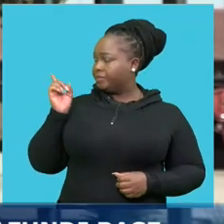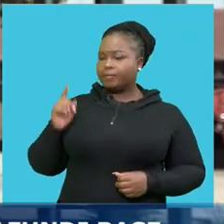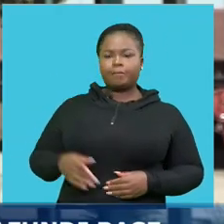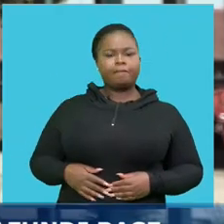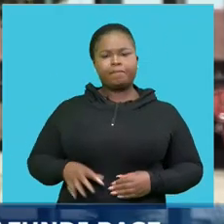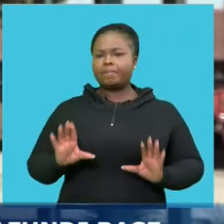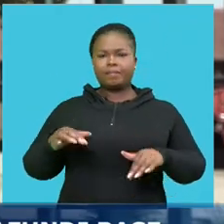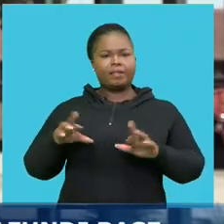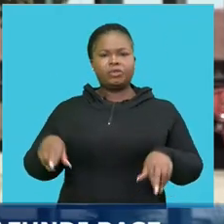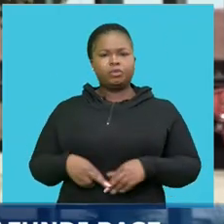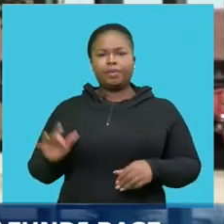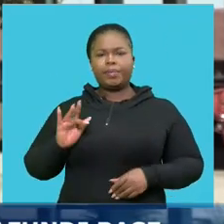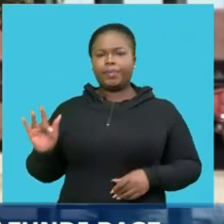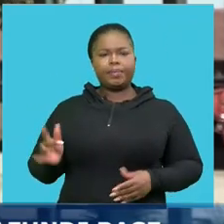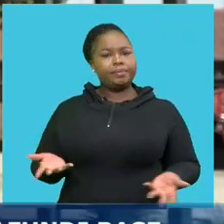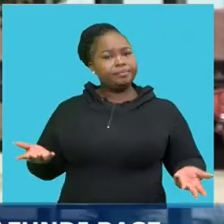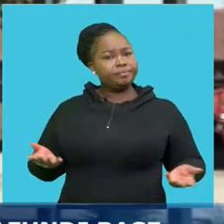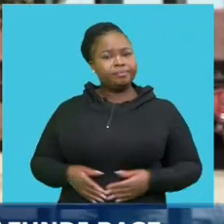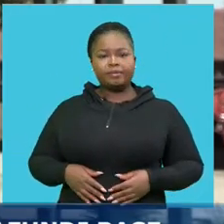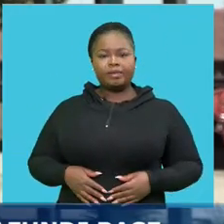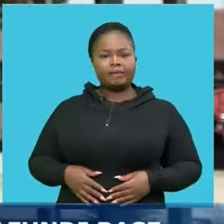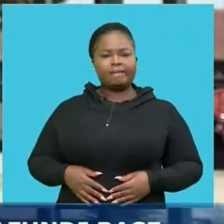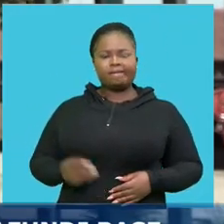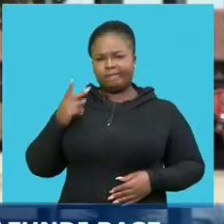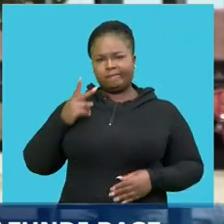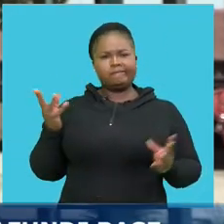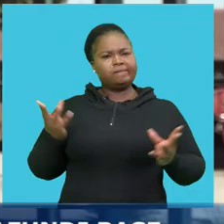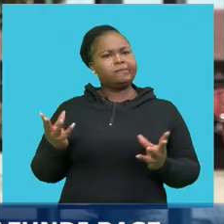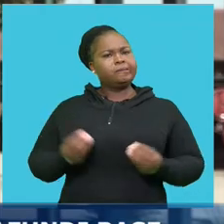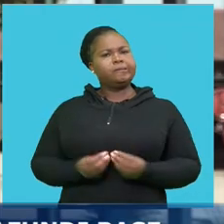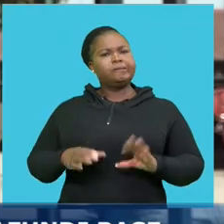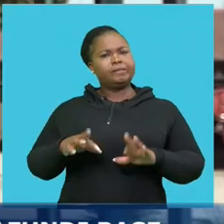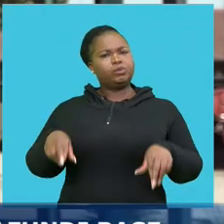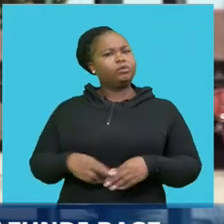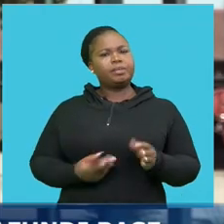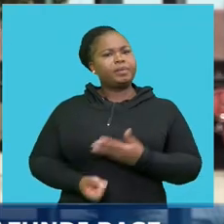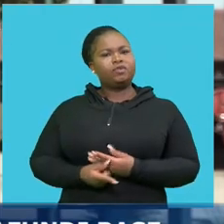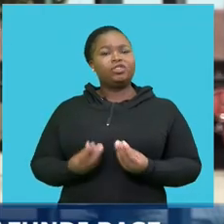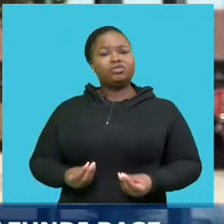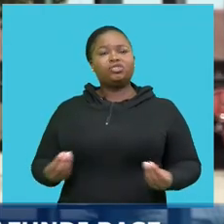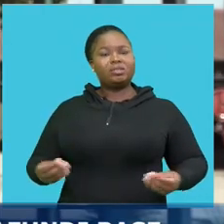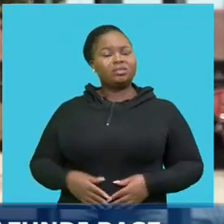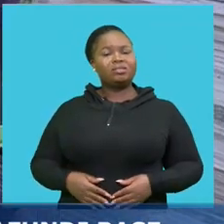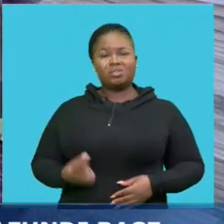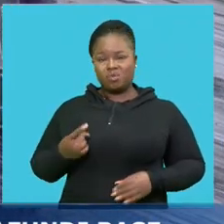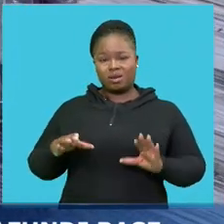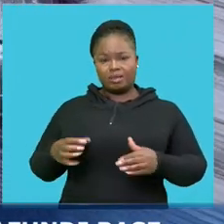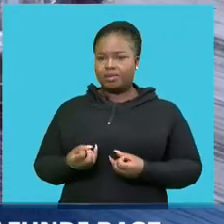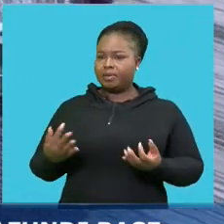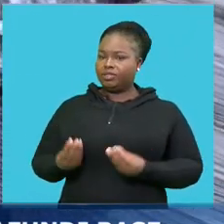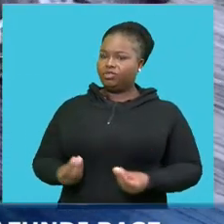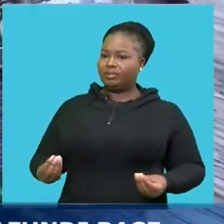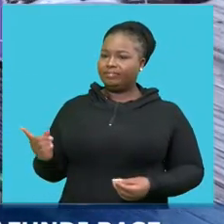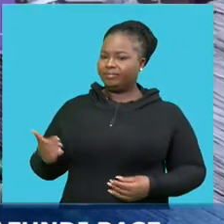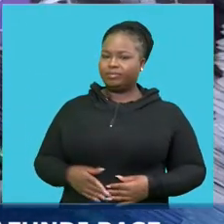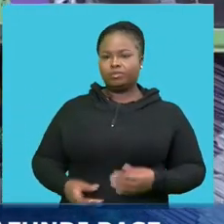There's no more classrooms there. So you can ask yourself, if there's less classrooms, what's happening to the kids? How many kids is in one class? What's happening here, it's